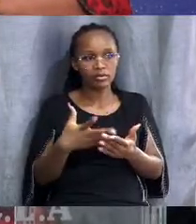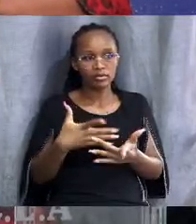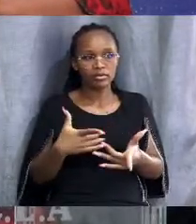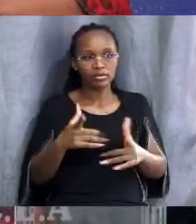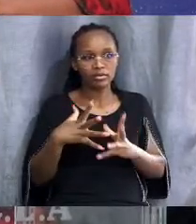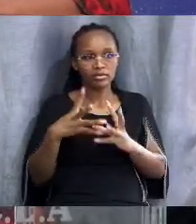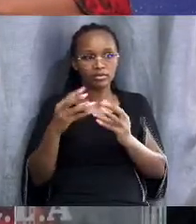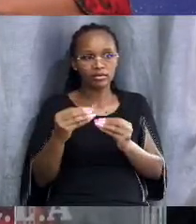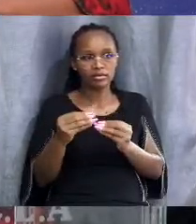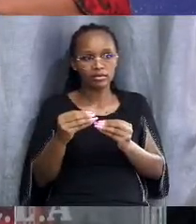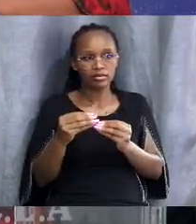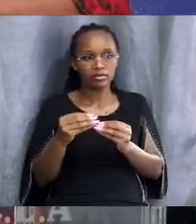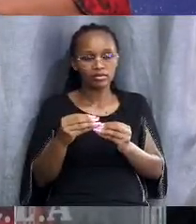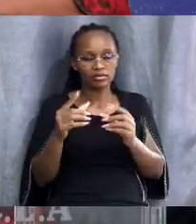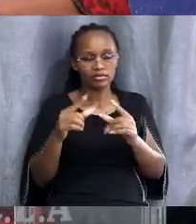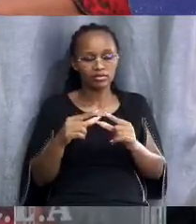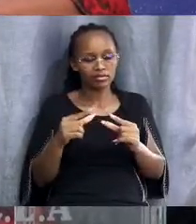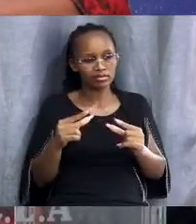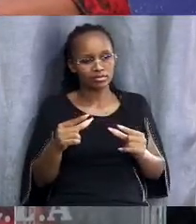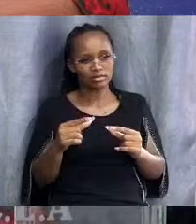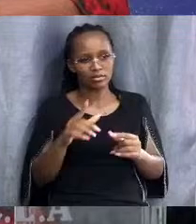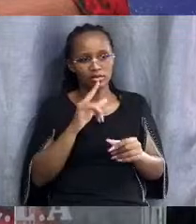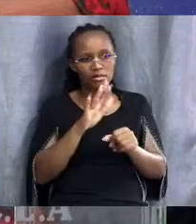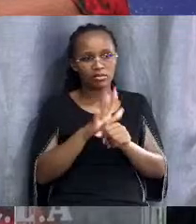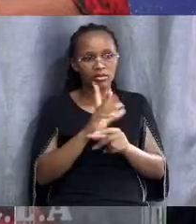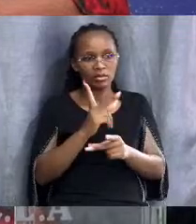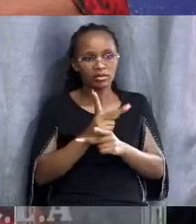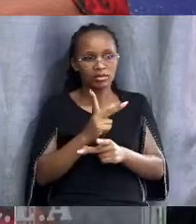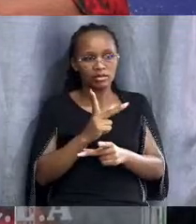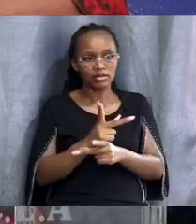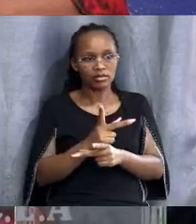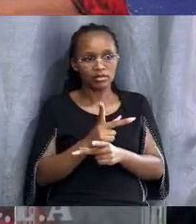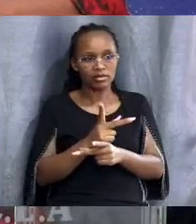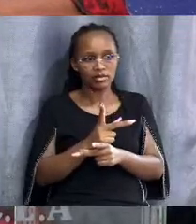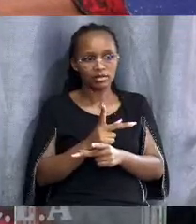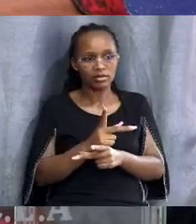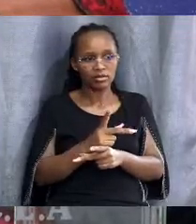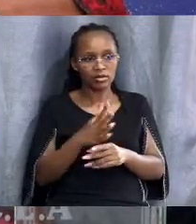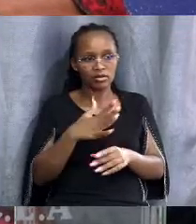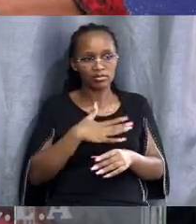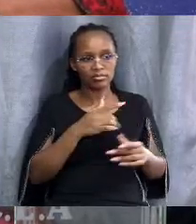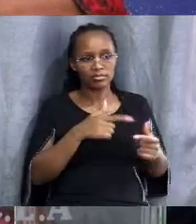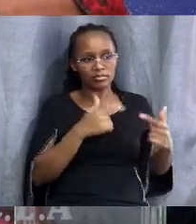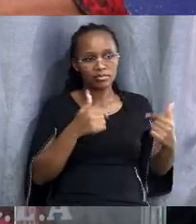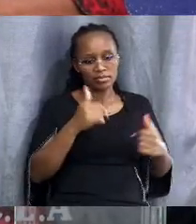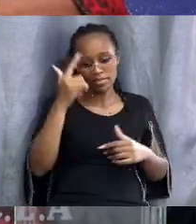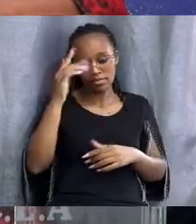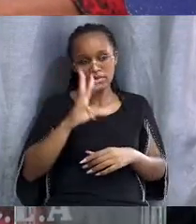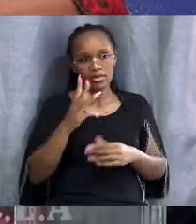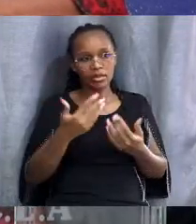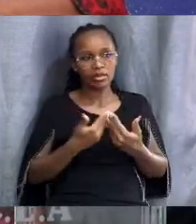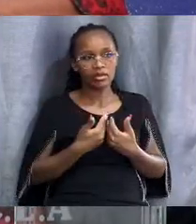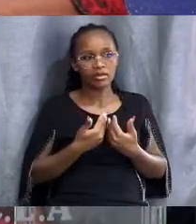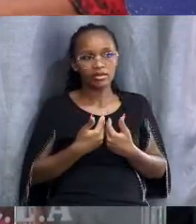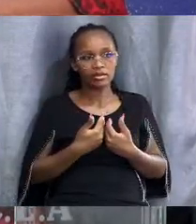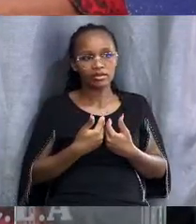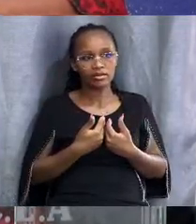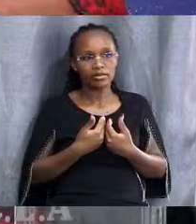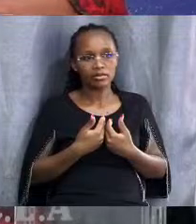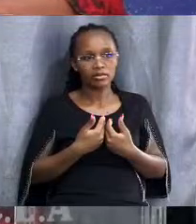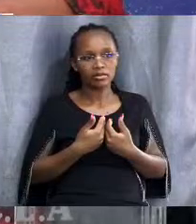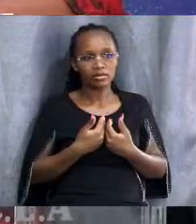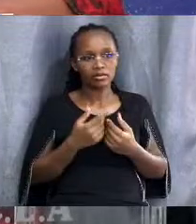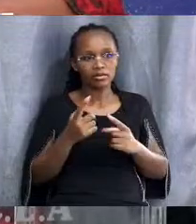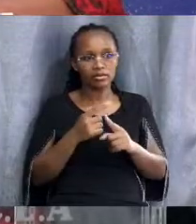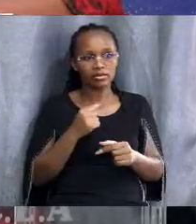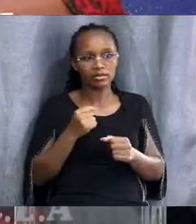to our creator. I promise to keep you locked in my heart, the memories we have, shared from